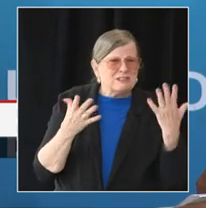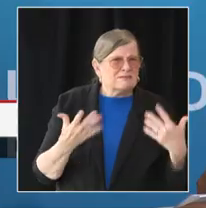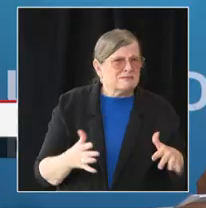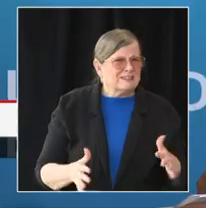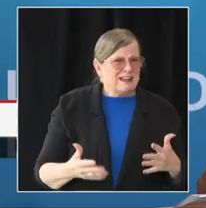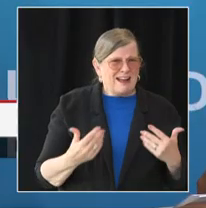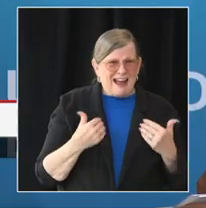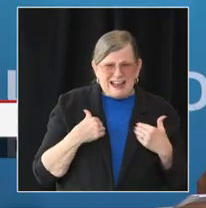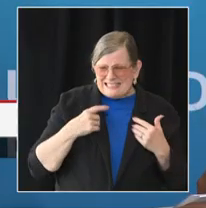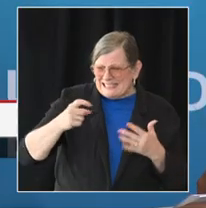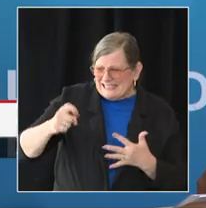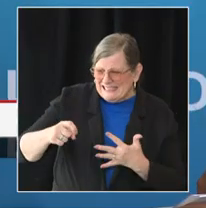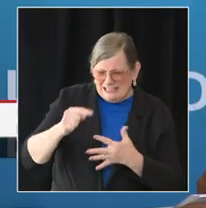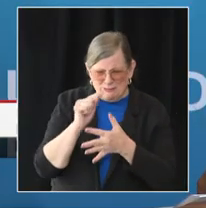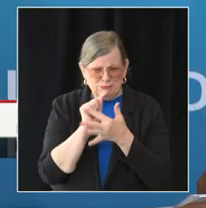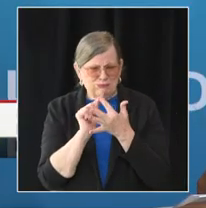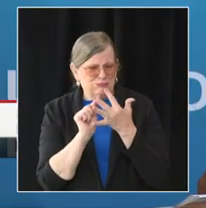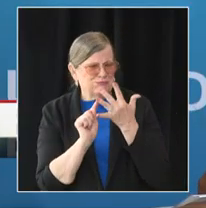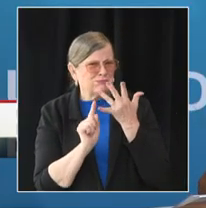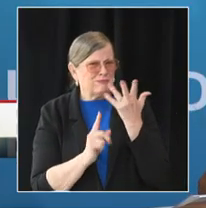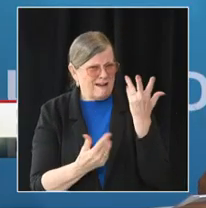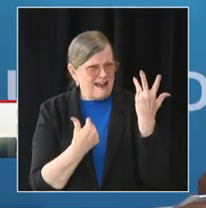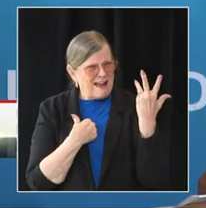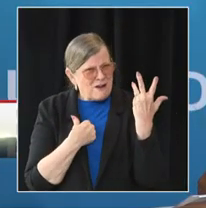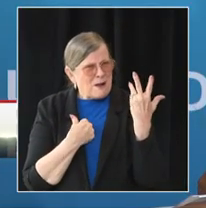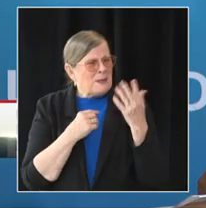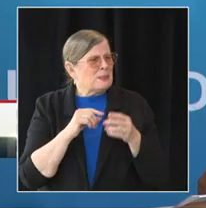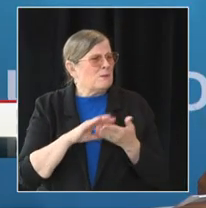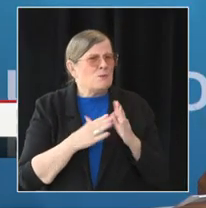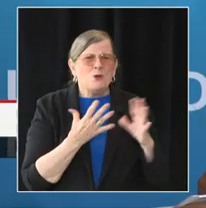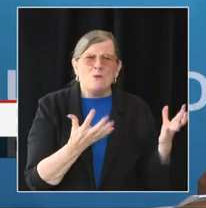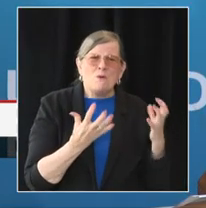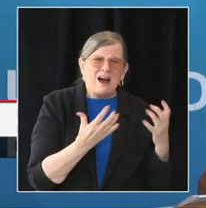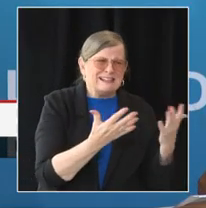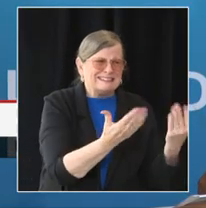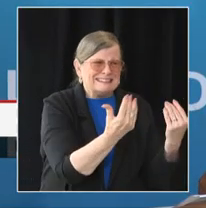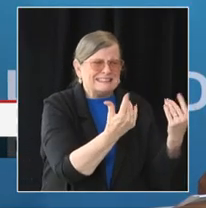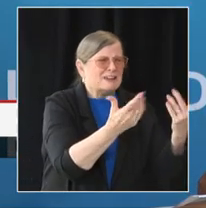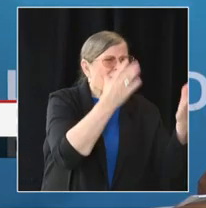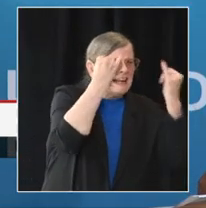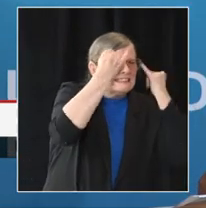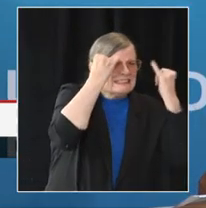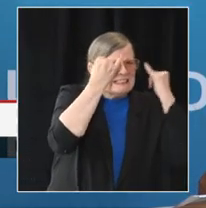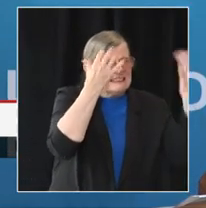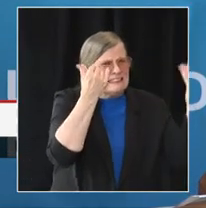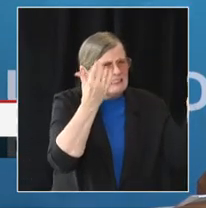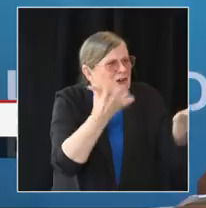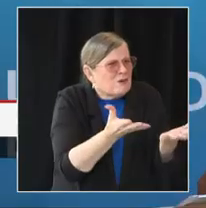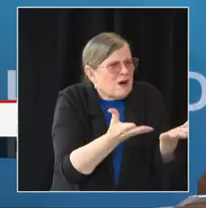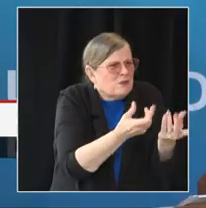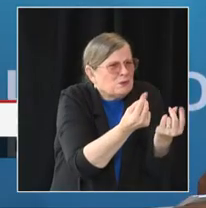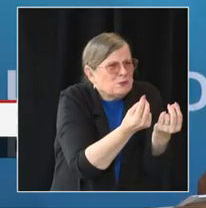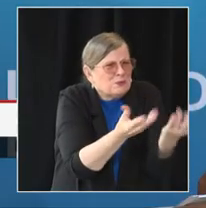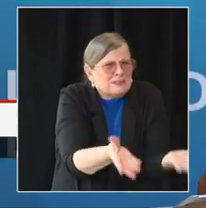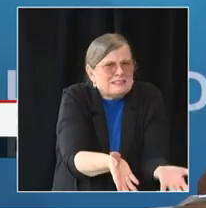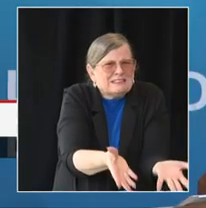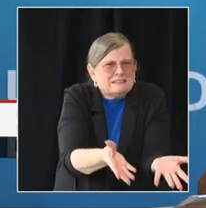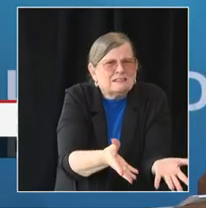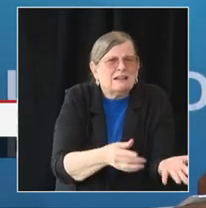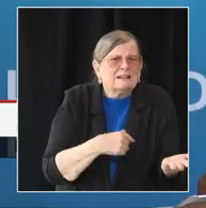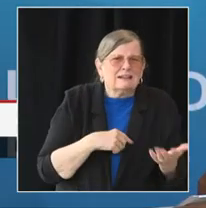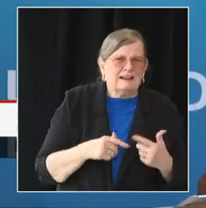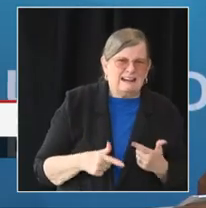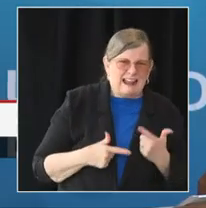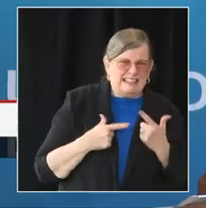really demanding the amenities that those places serve. I'll give you an example. I live near Walter